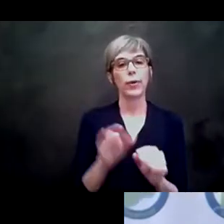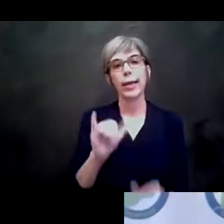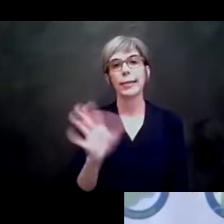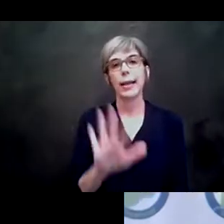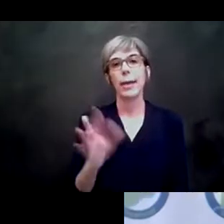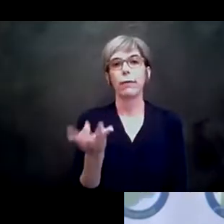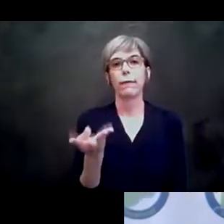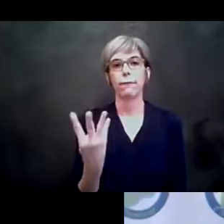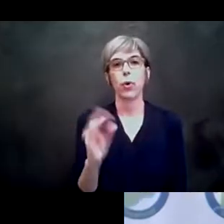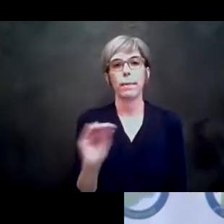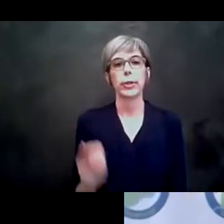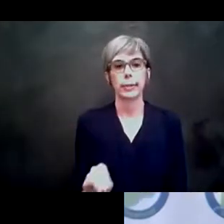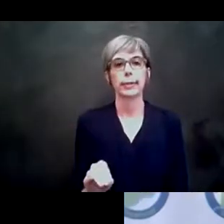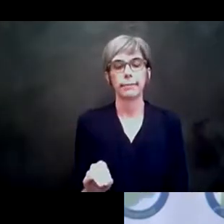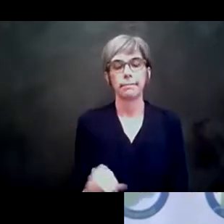at Tyson.